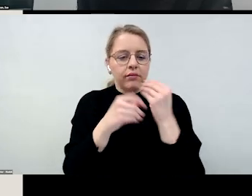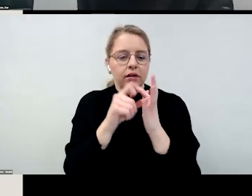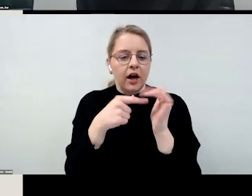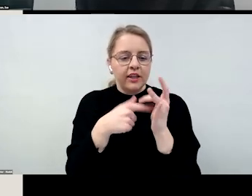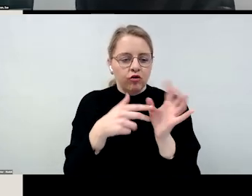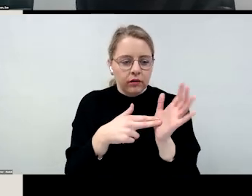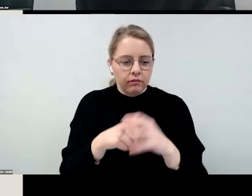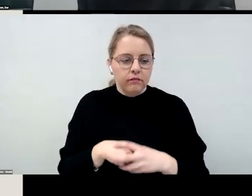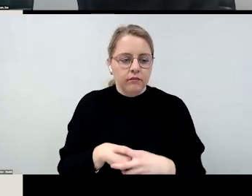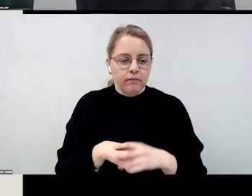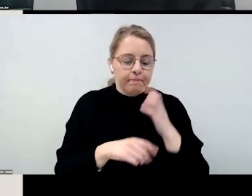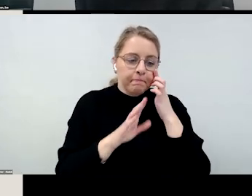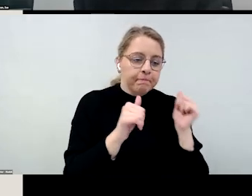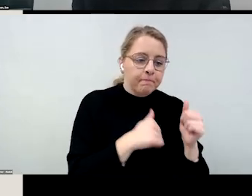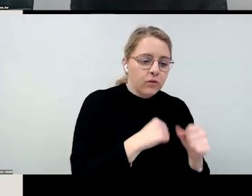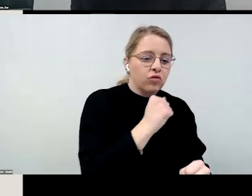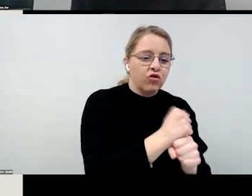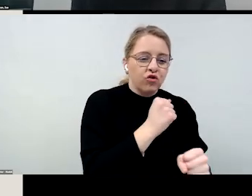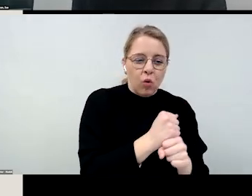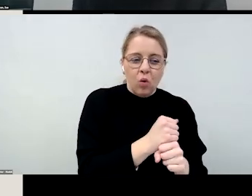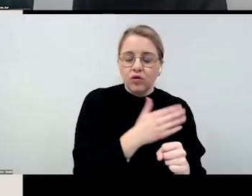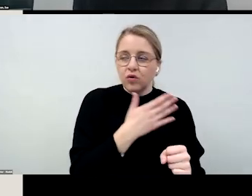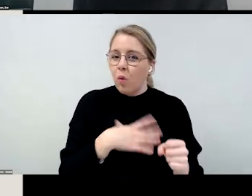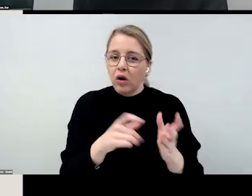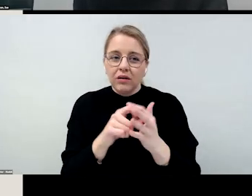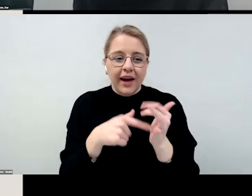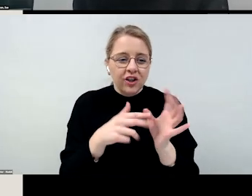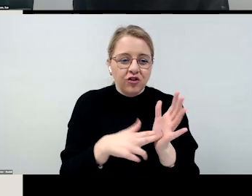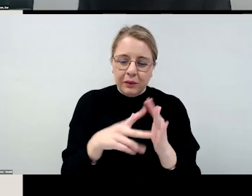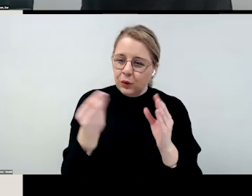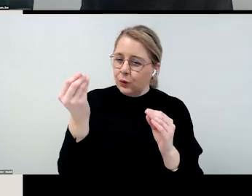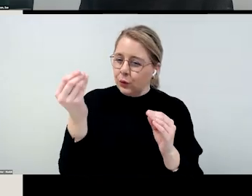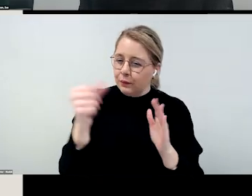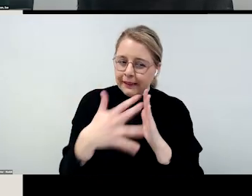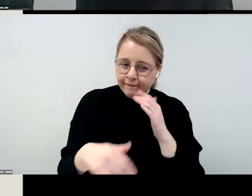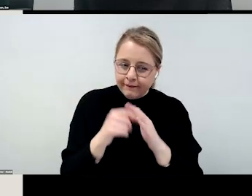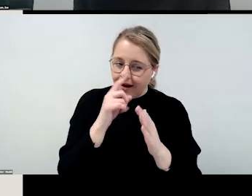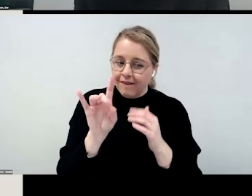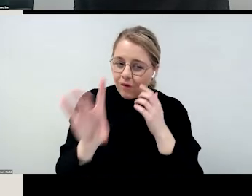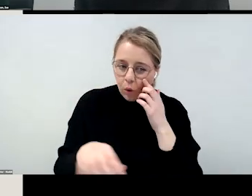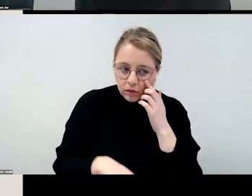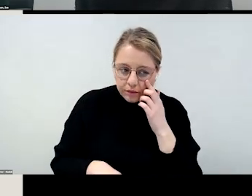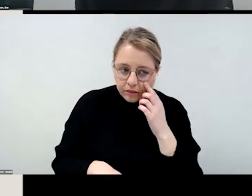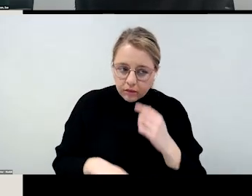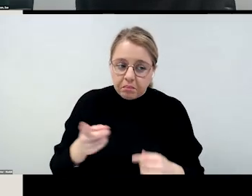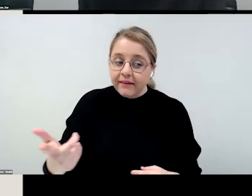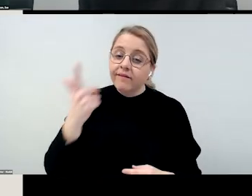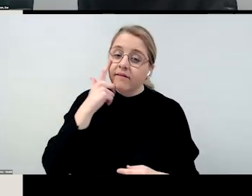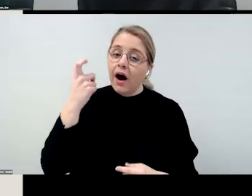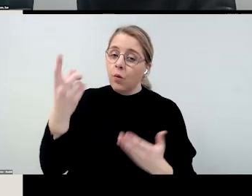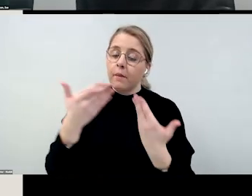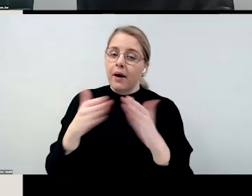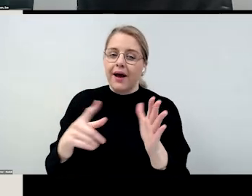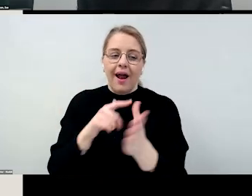area have gap fees. George cannot afford these out-of-pocket fees. George finds a public allied health service,